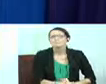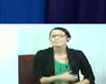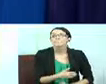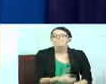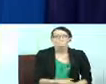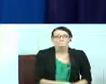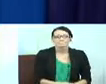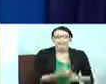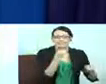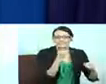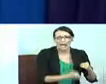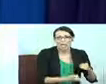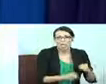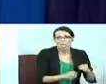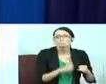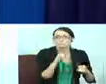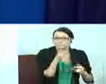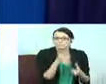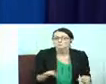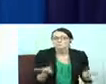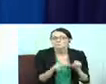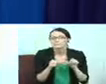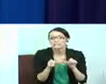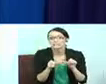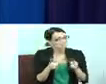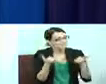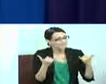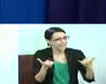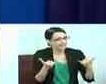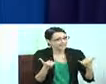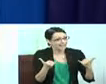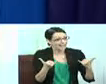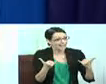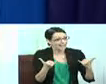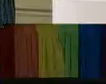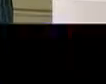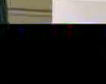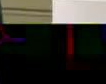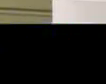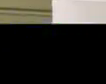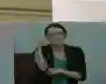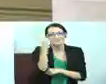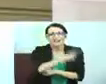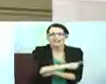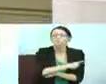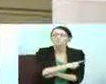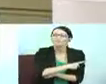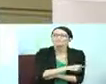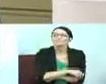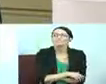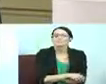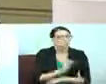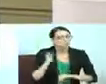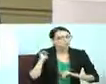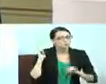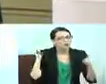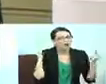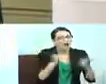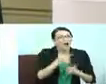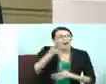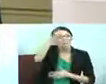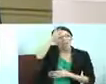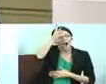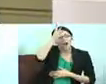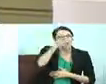And last but not least, today is Father's Day. And to all